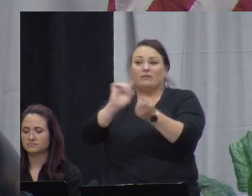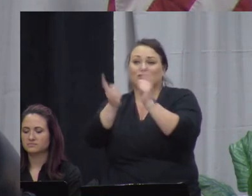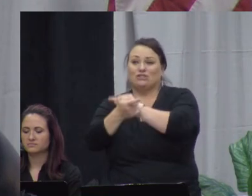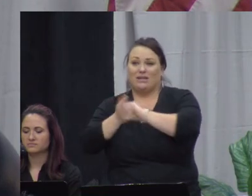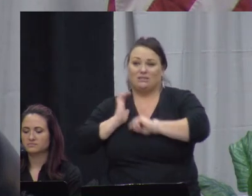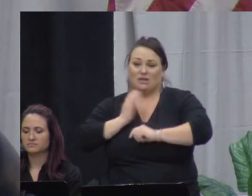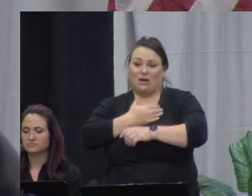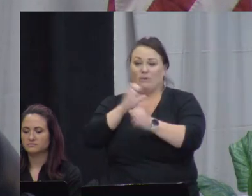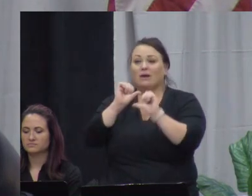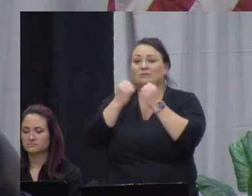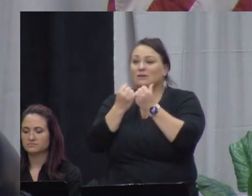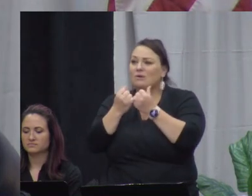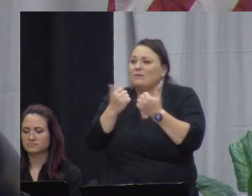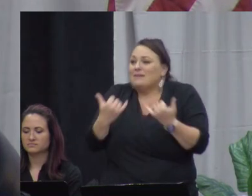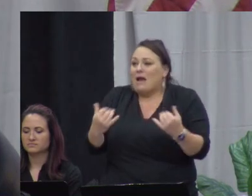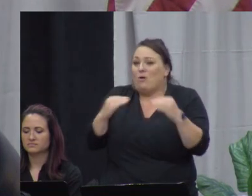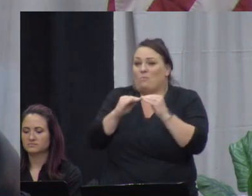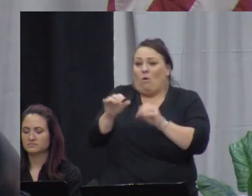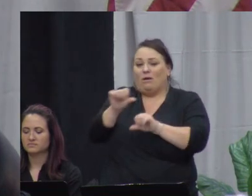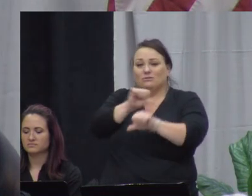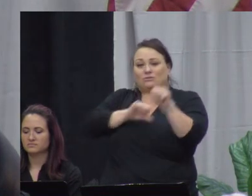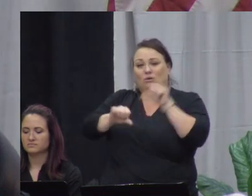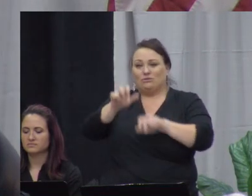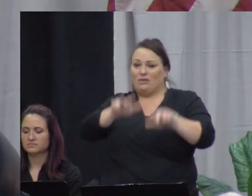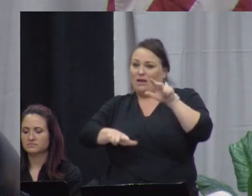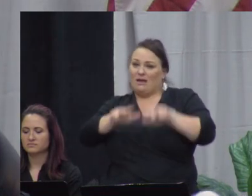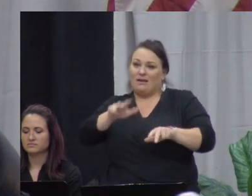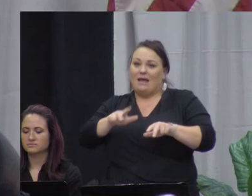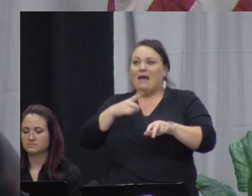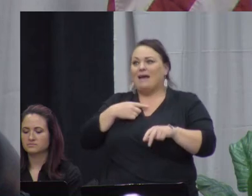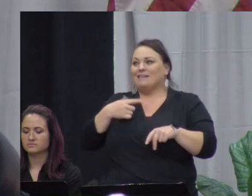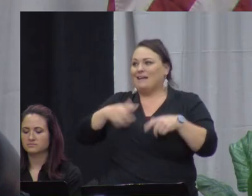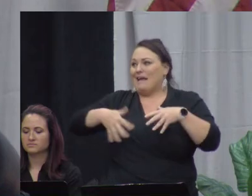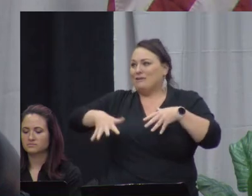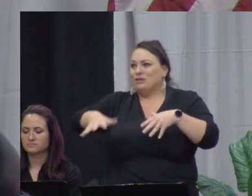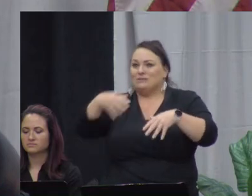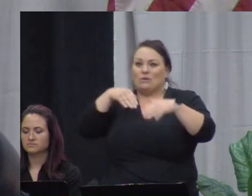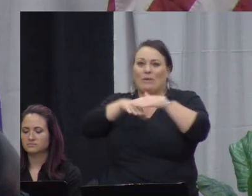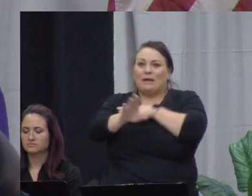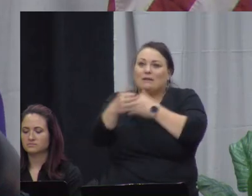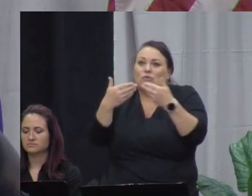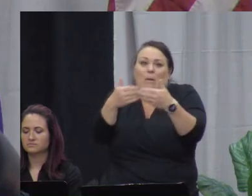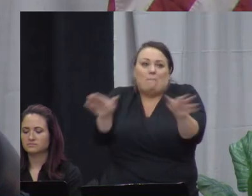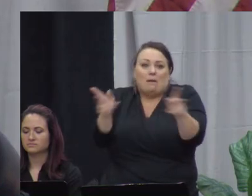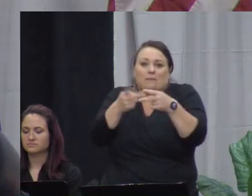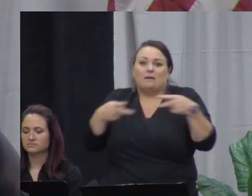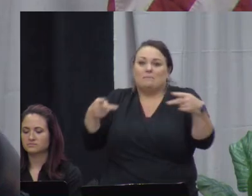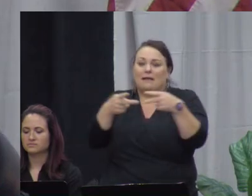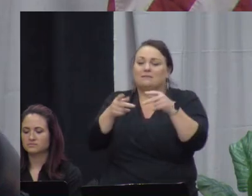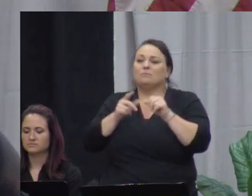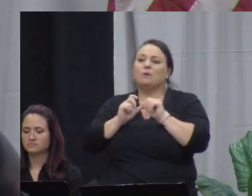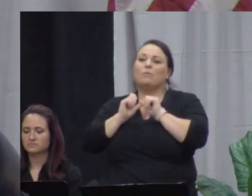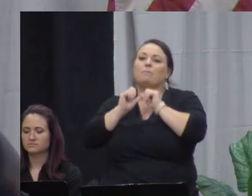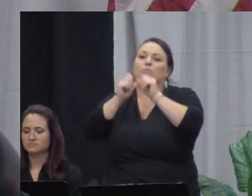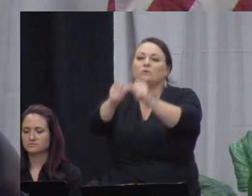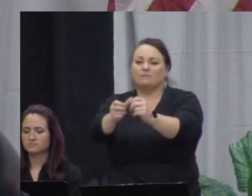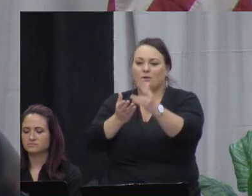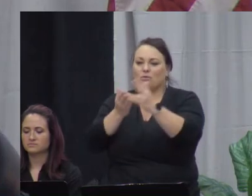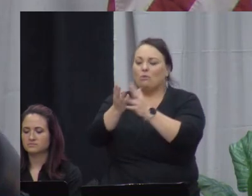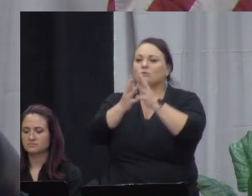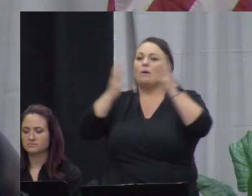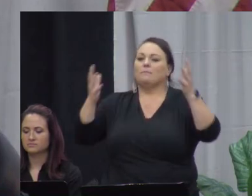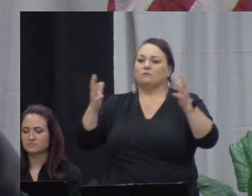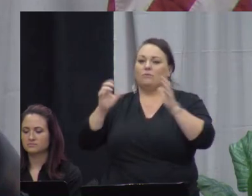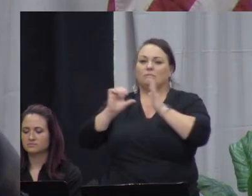now more socially awkward and anxious about going into public places, we've also learned to persevere through so much. We've shown